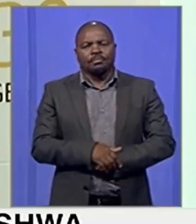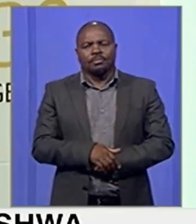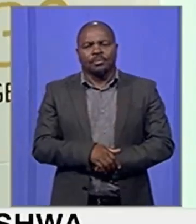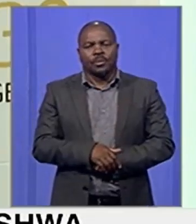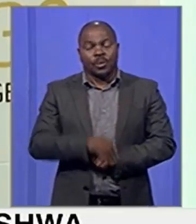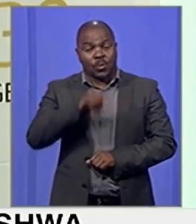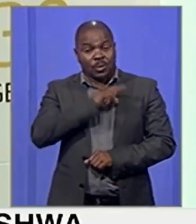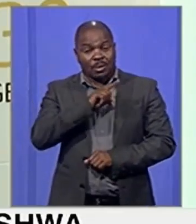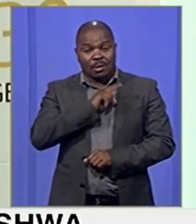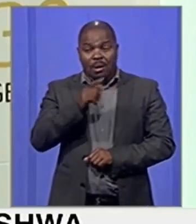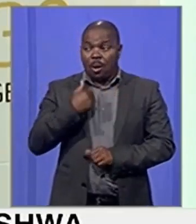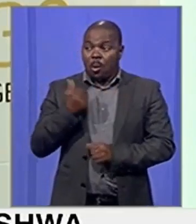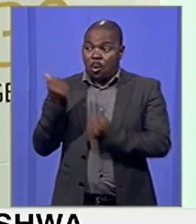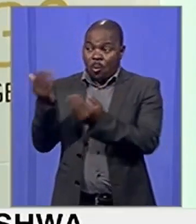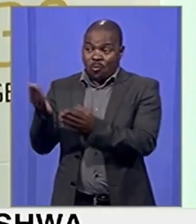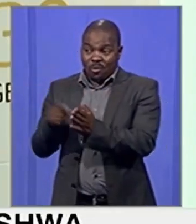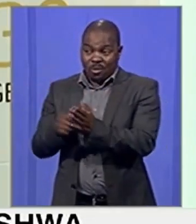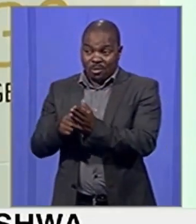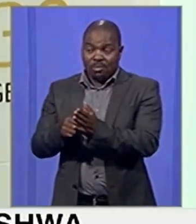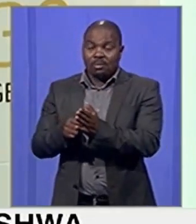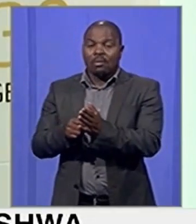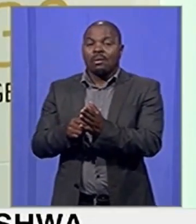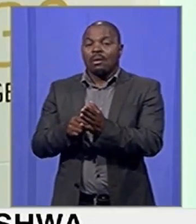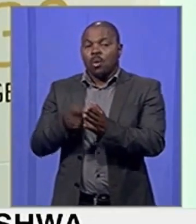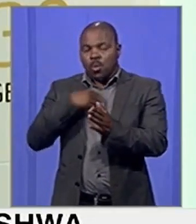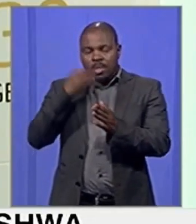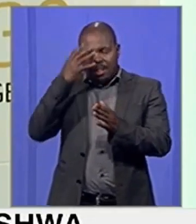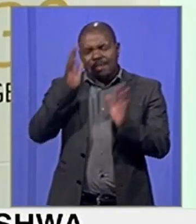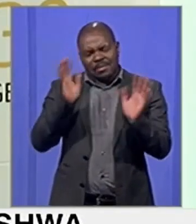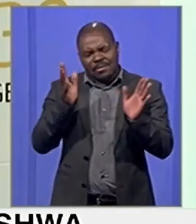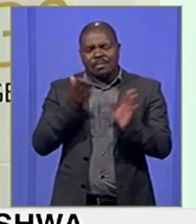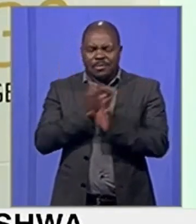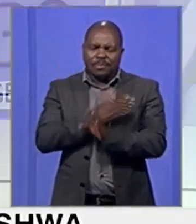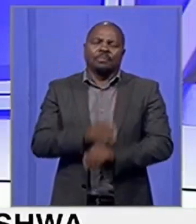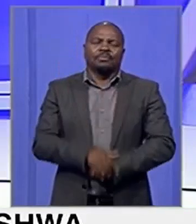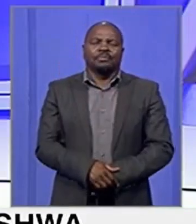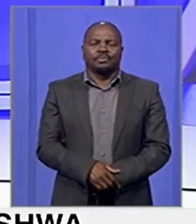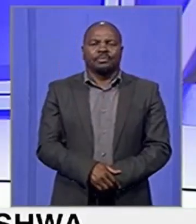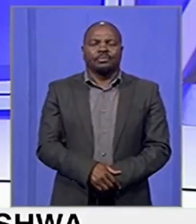because that offer is being considered properly.